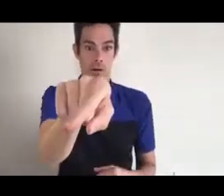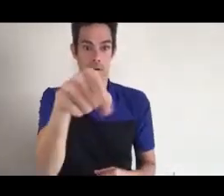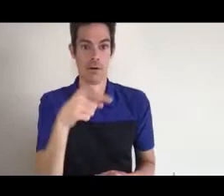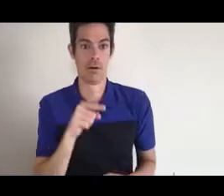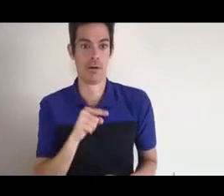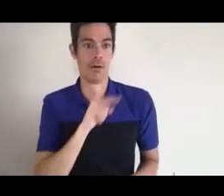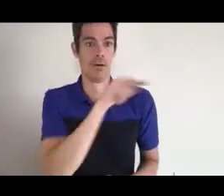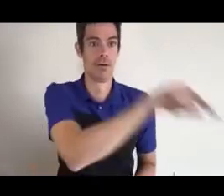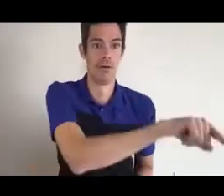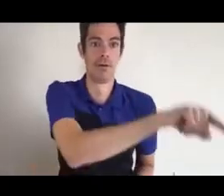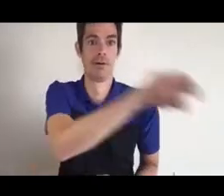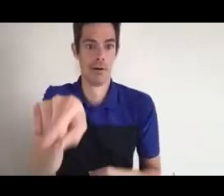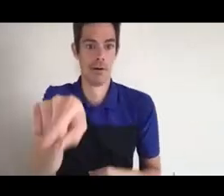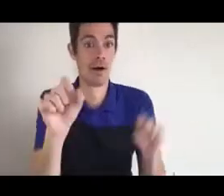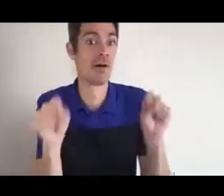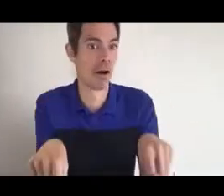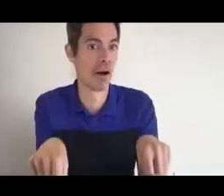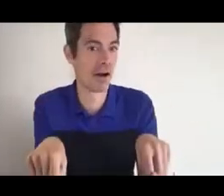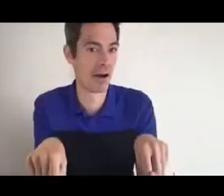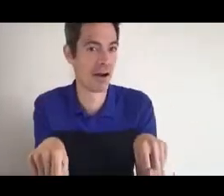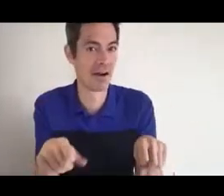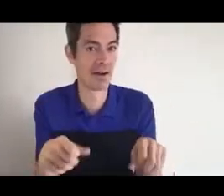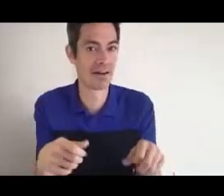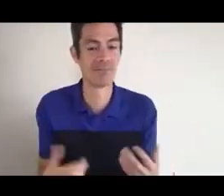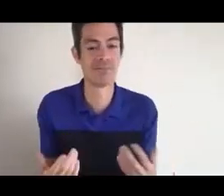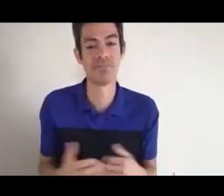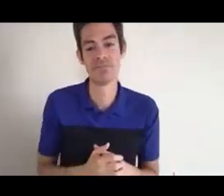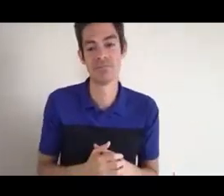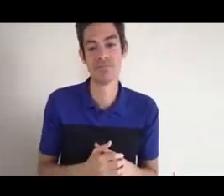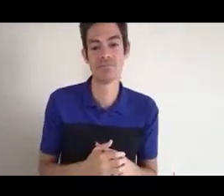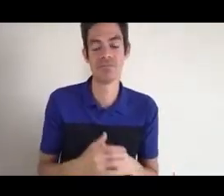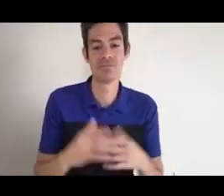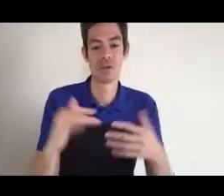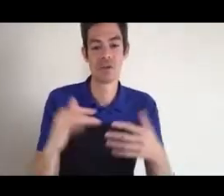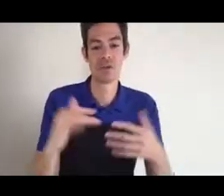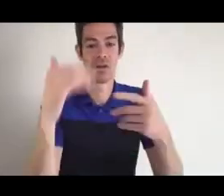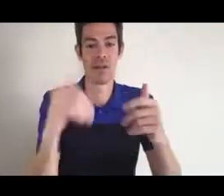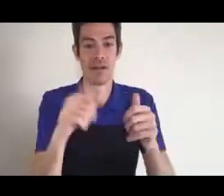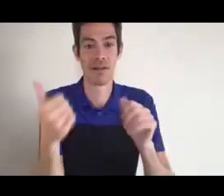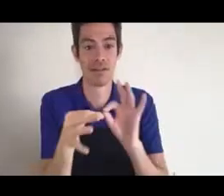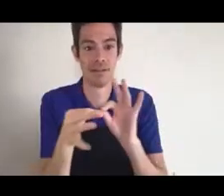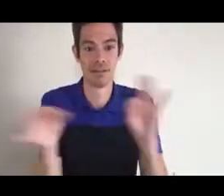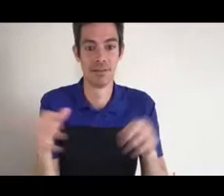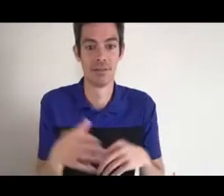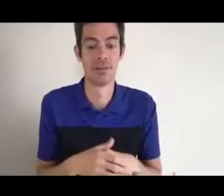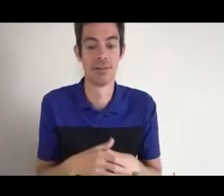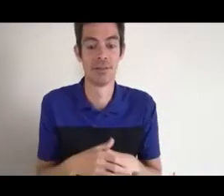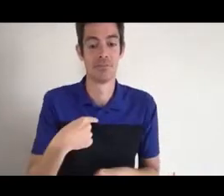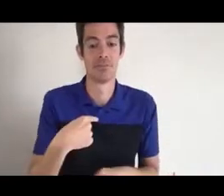and then to me, or I email one person and then they email the person next to them.